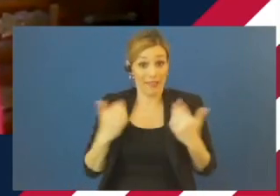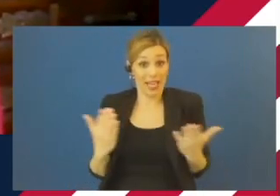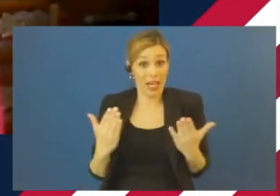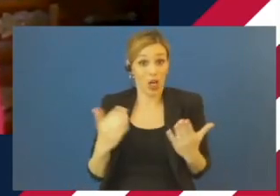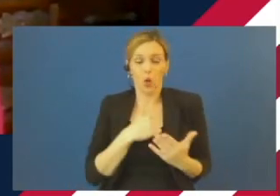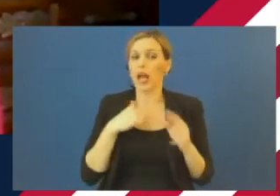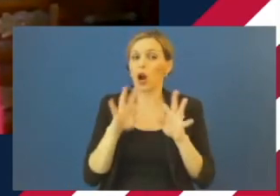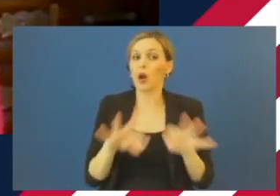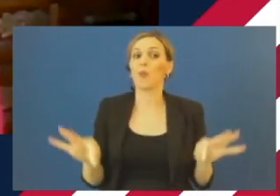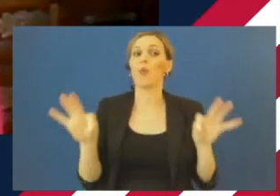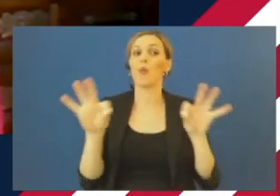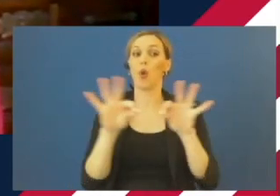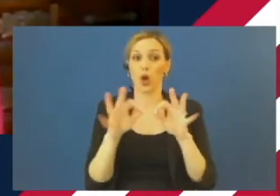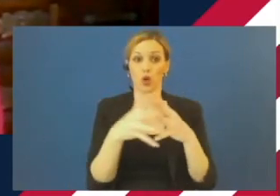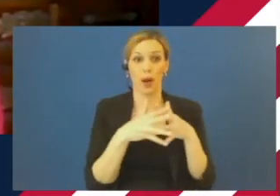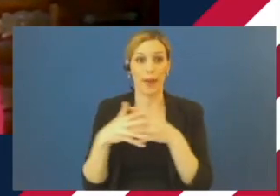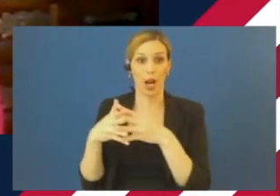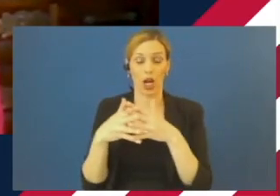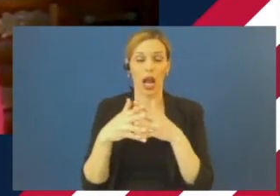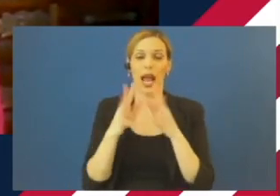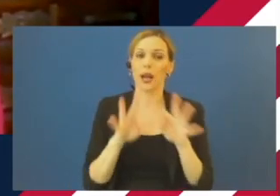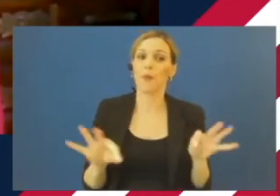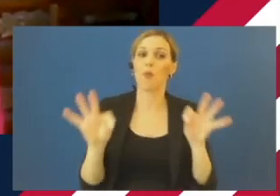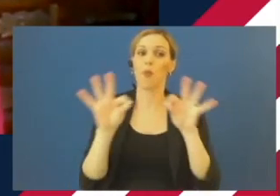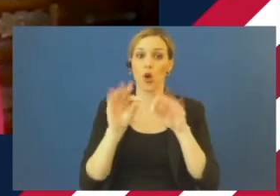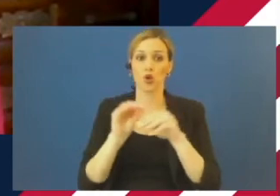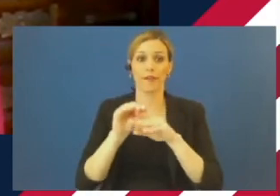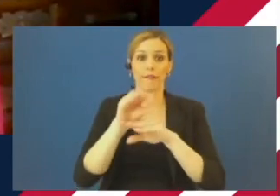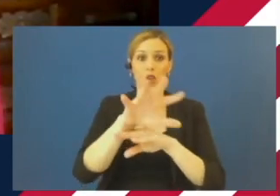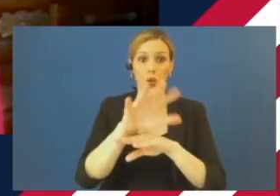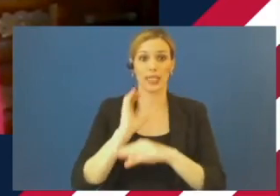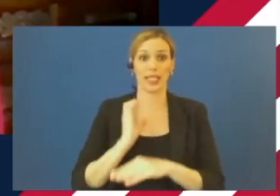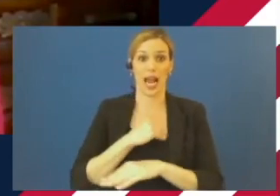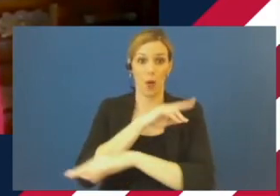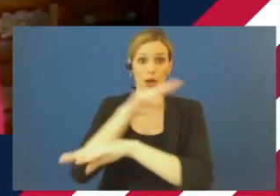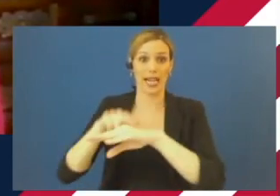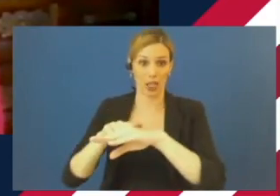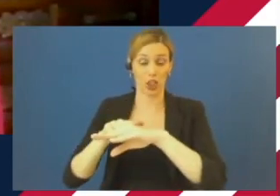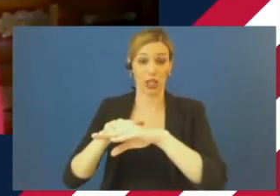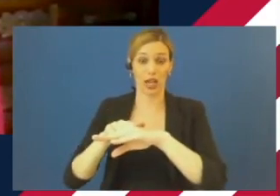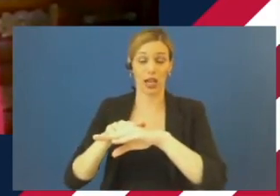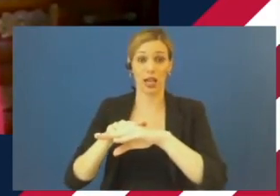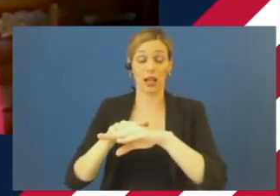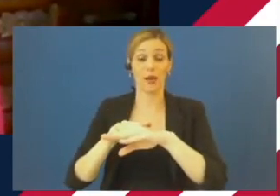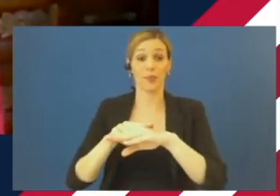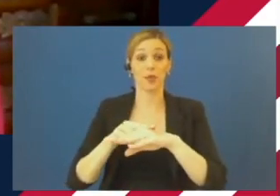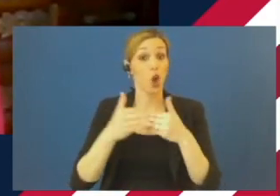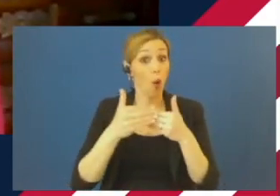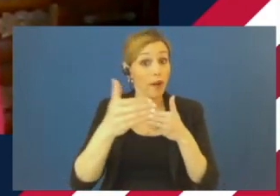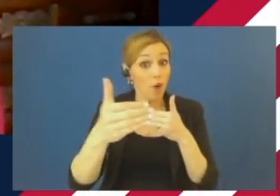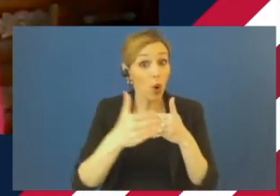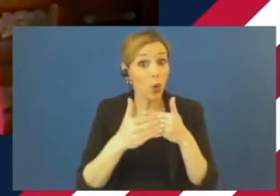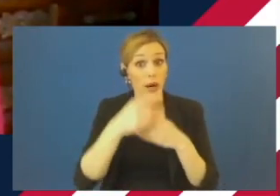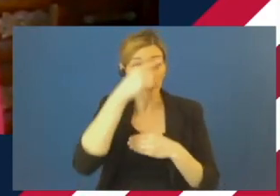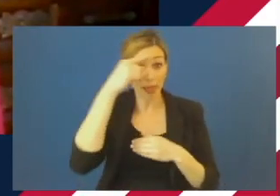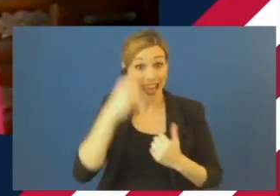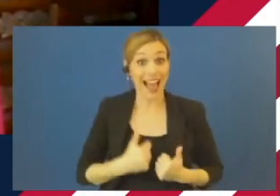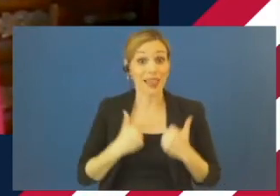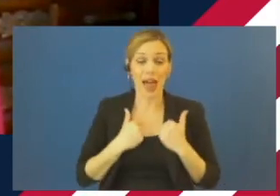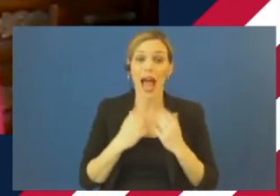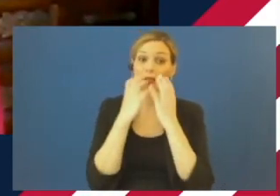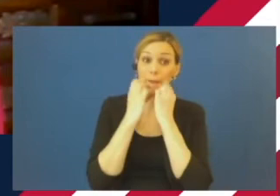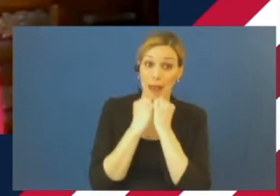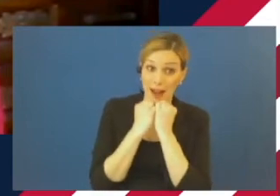future. Let me say before we go any further that Black lives matter. The promise of our democracy isn't fulfilled until that is